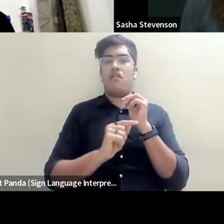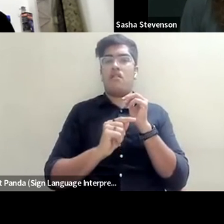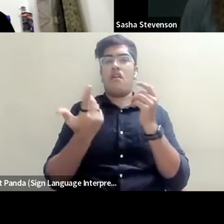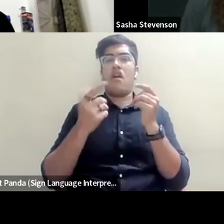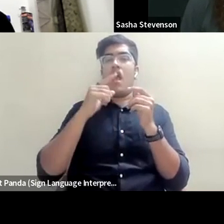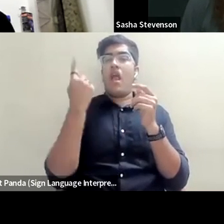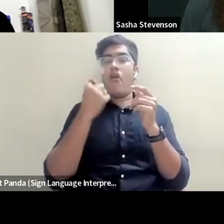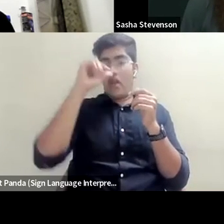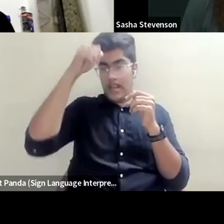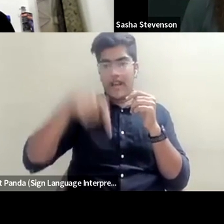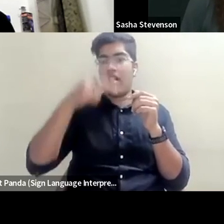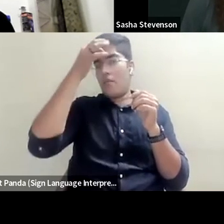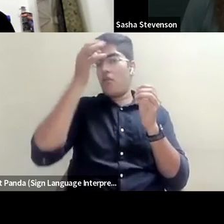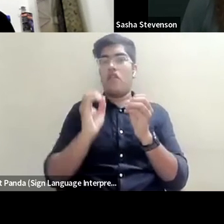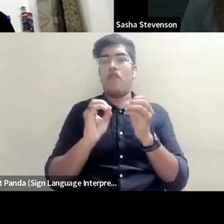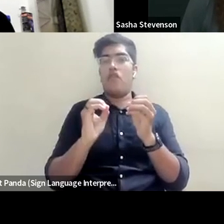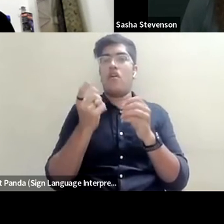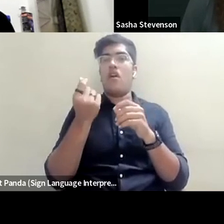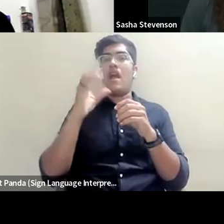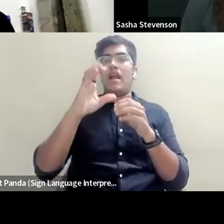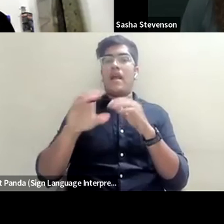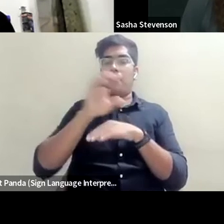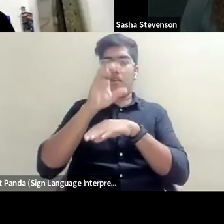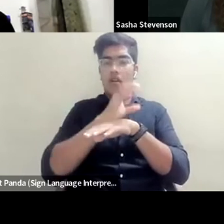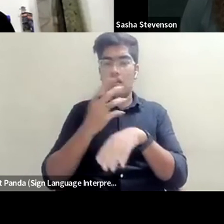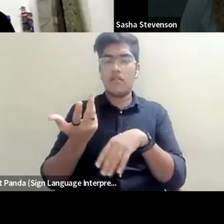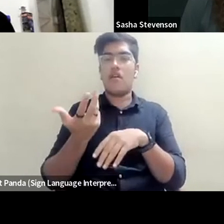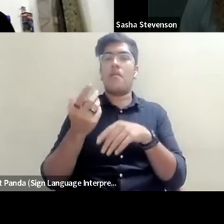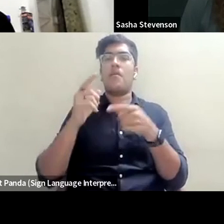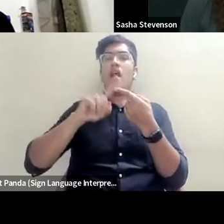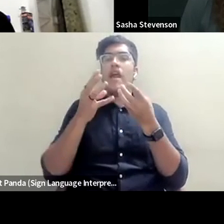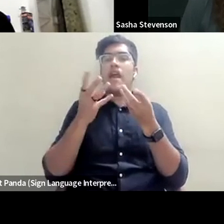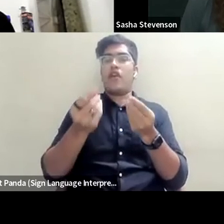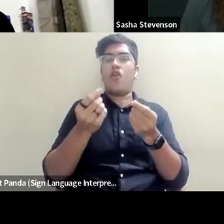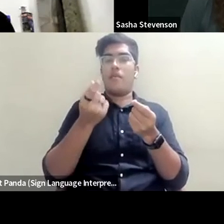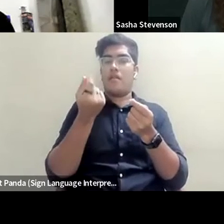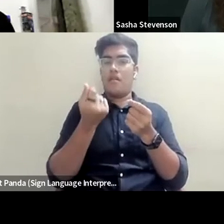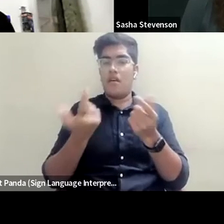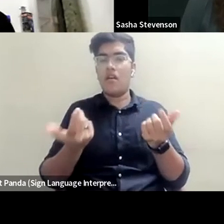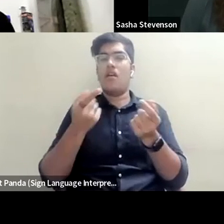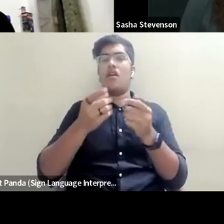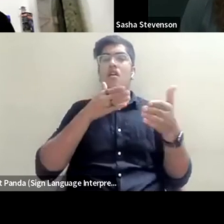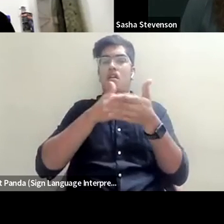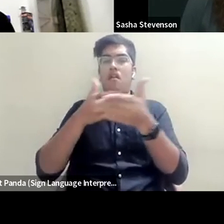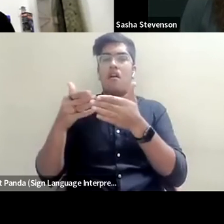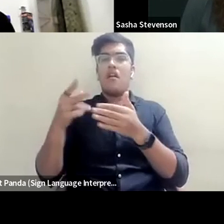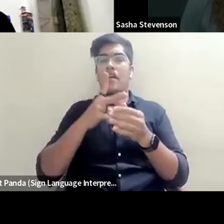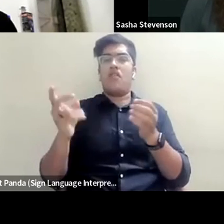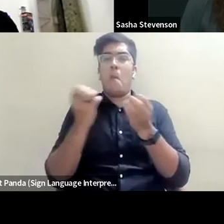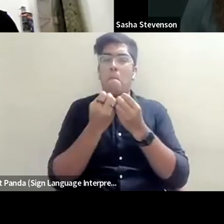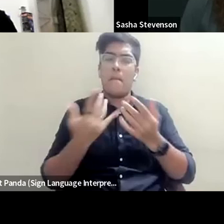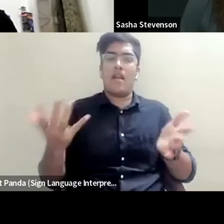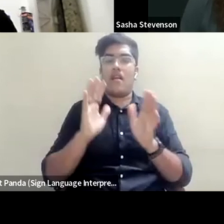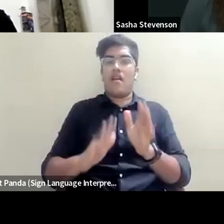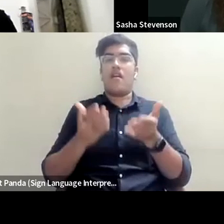because of the capitalism and with economic liberalization, the kinds of challenges that arise when it comes to